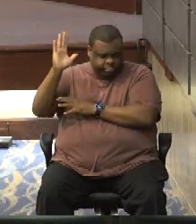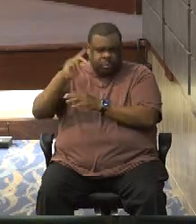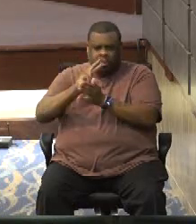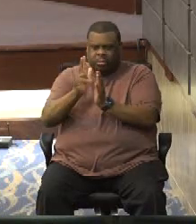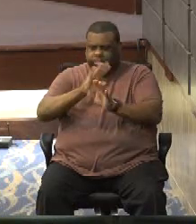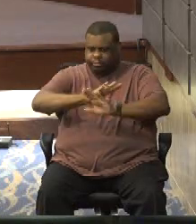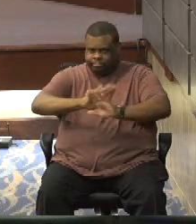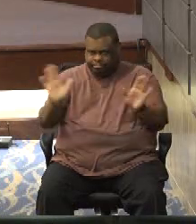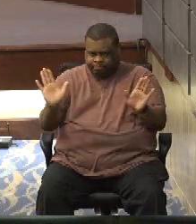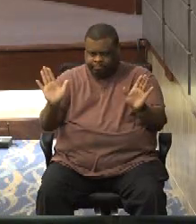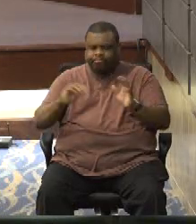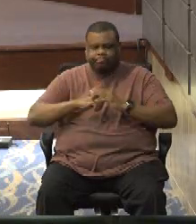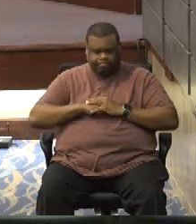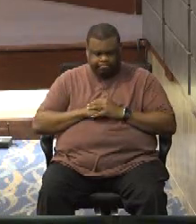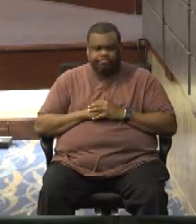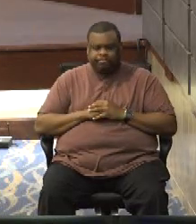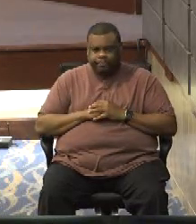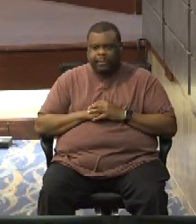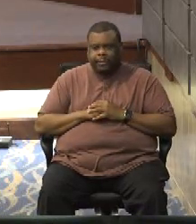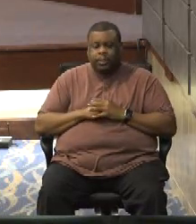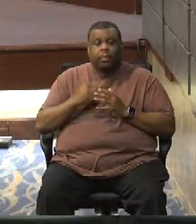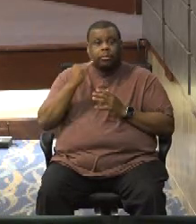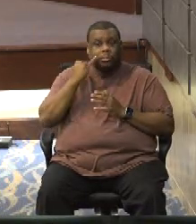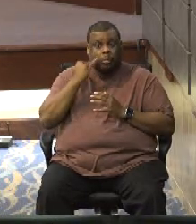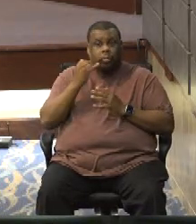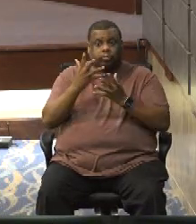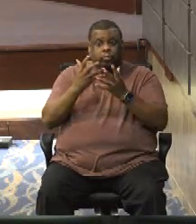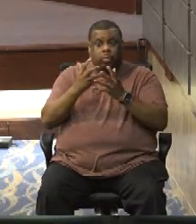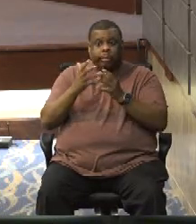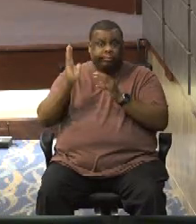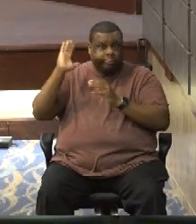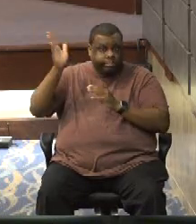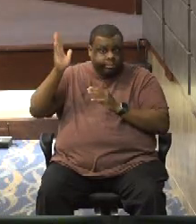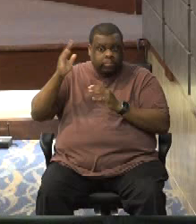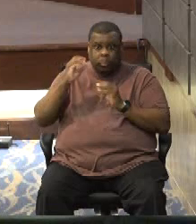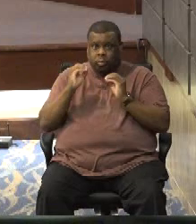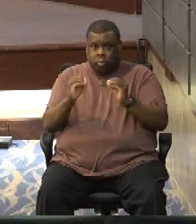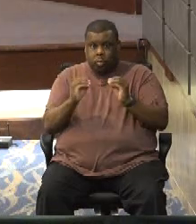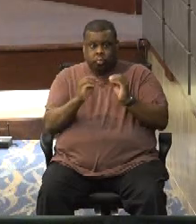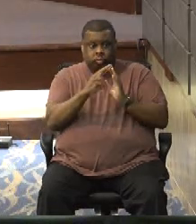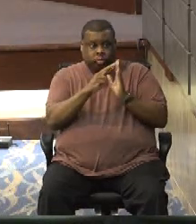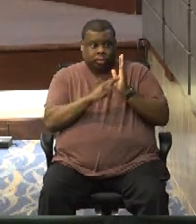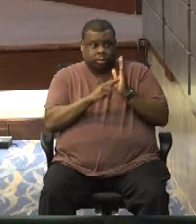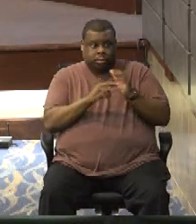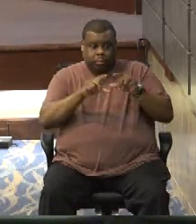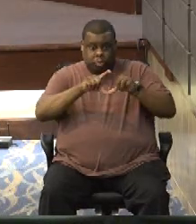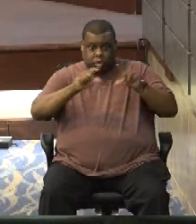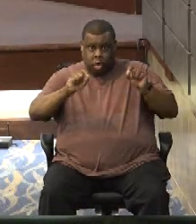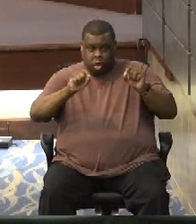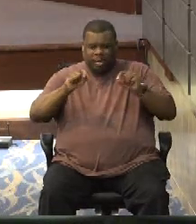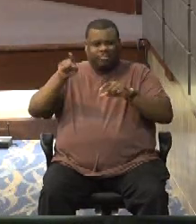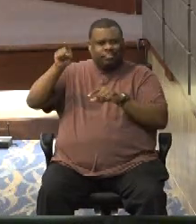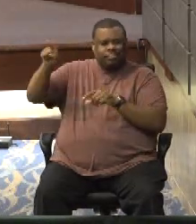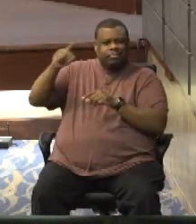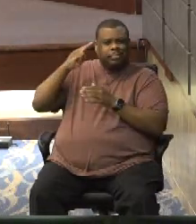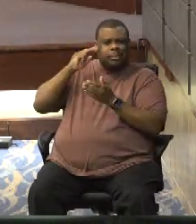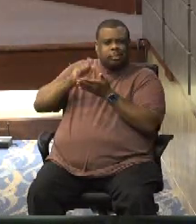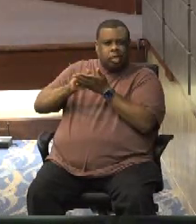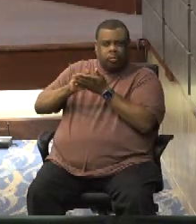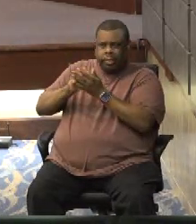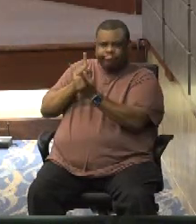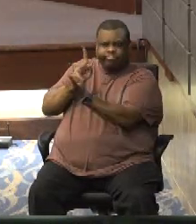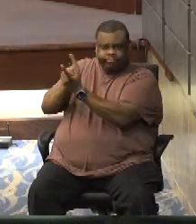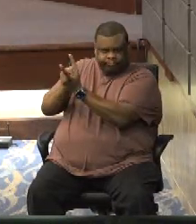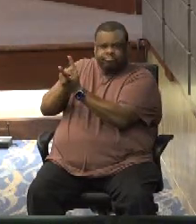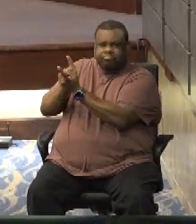items the speaker wishes to address. If you're here to speak and have not filled out a registration card, please see the city secretary staff at the registration table outside